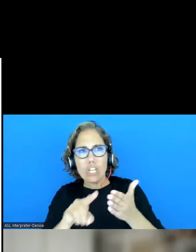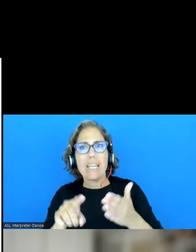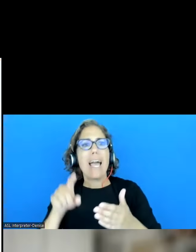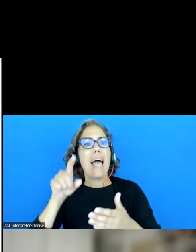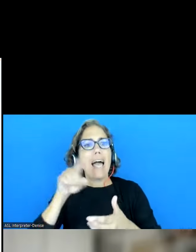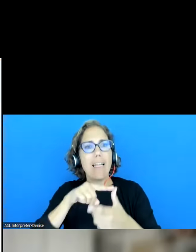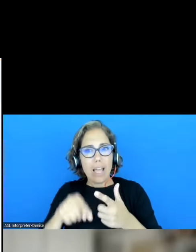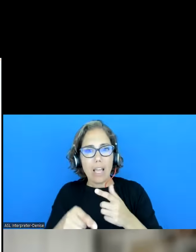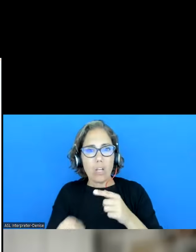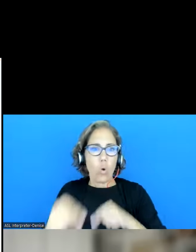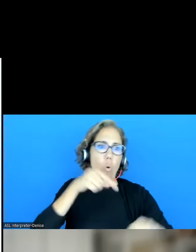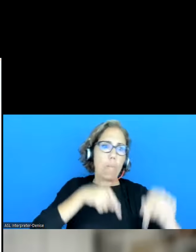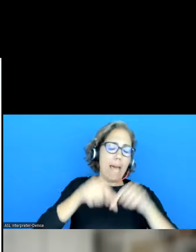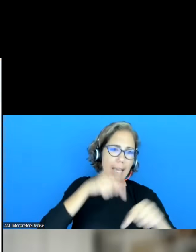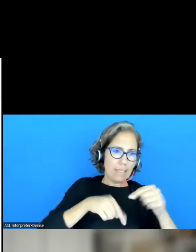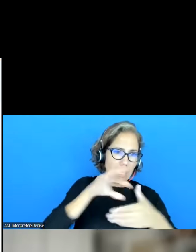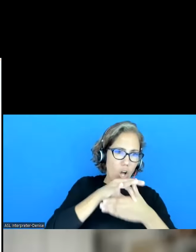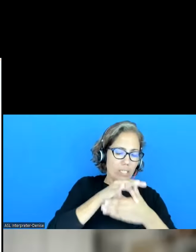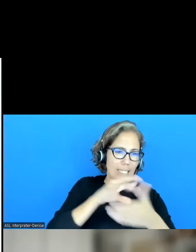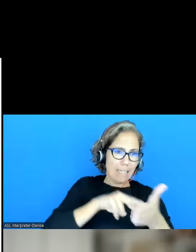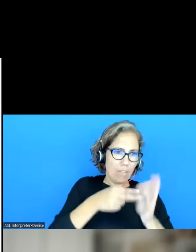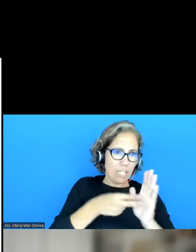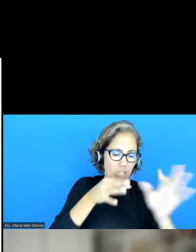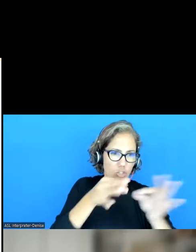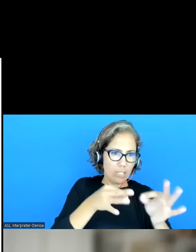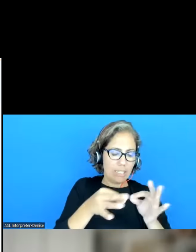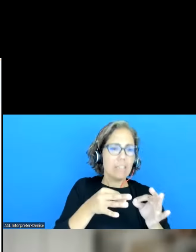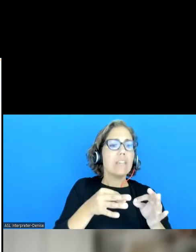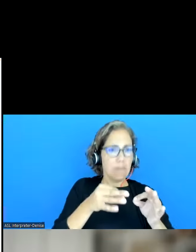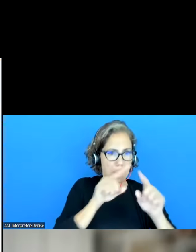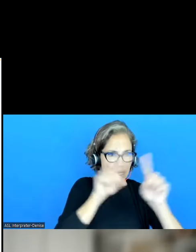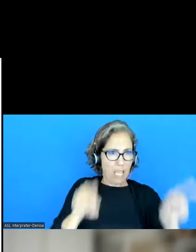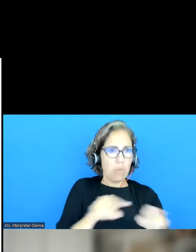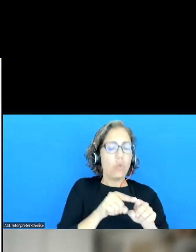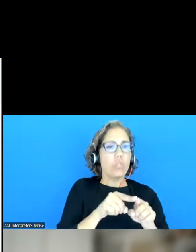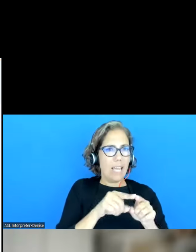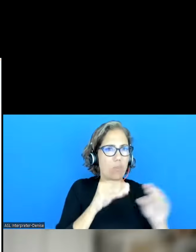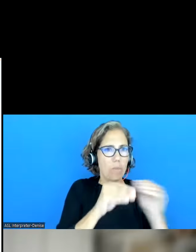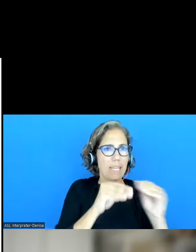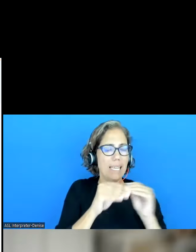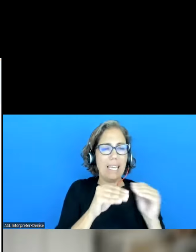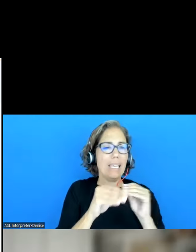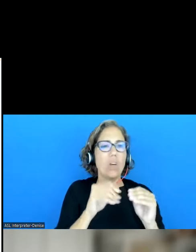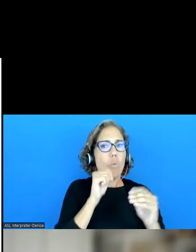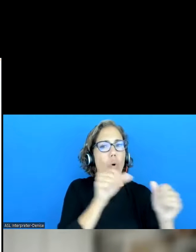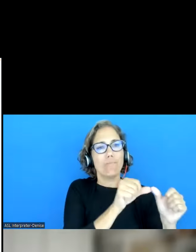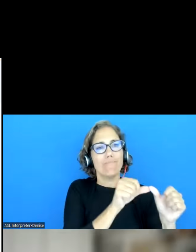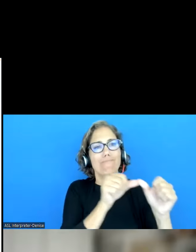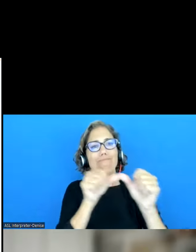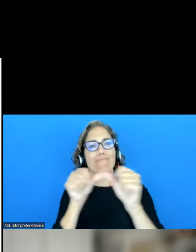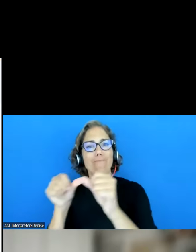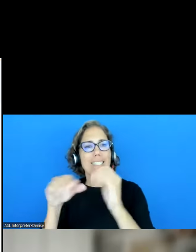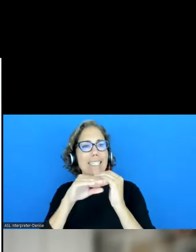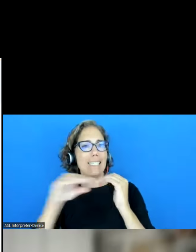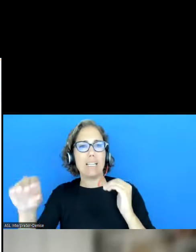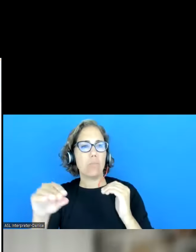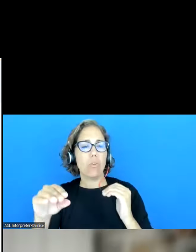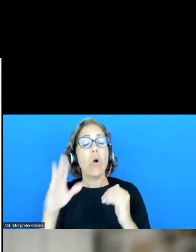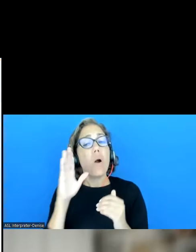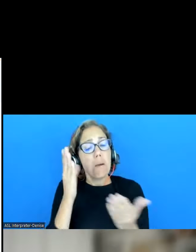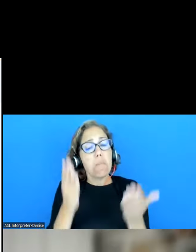the content definition table and to remediate, it will not be sustainable. That can work for the